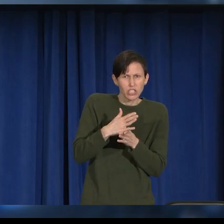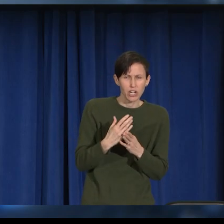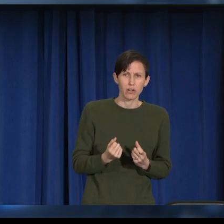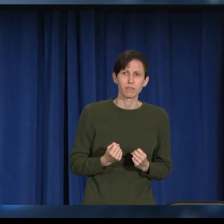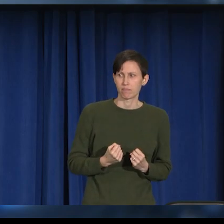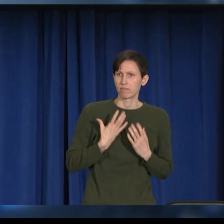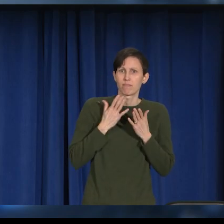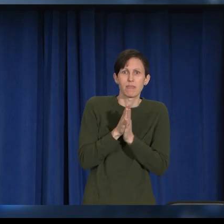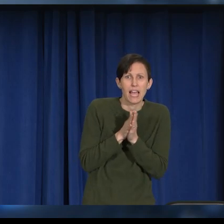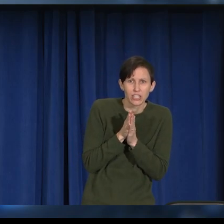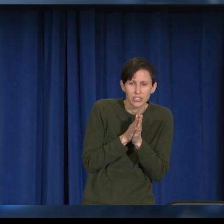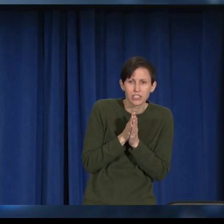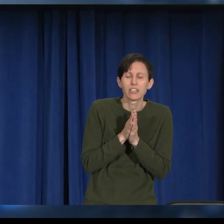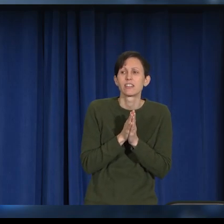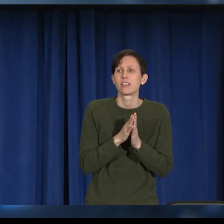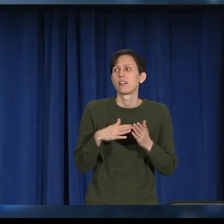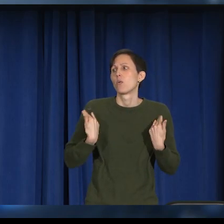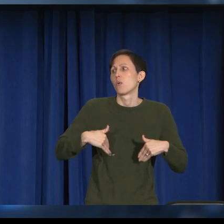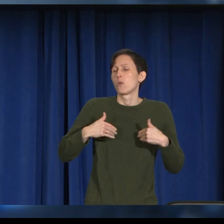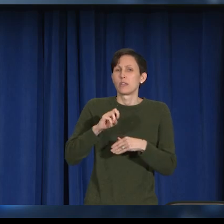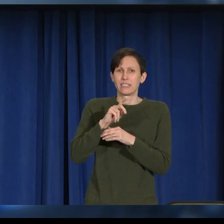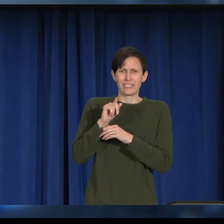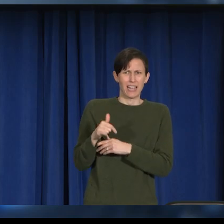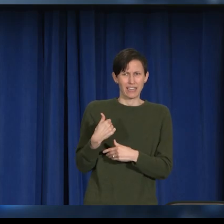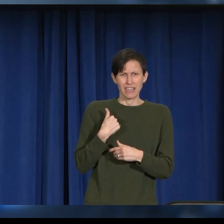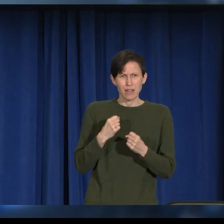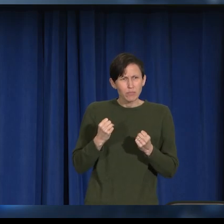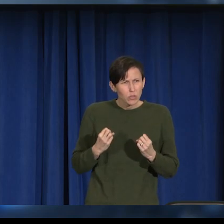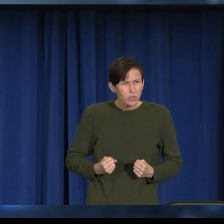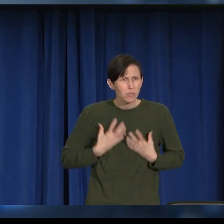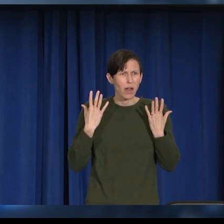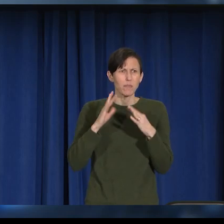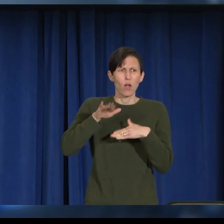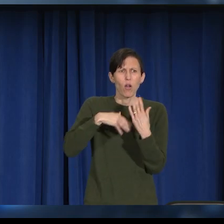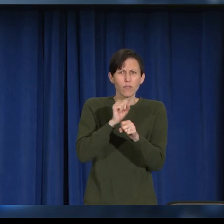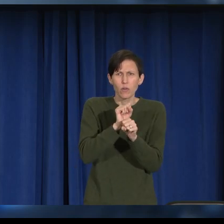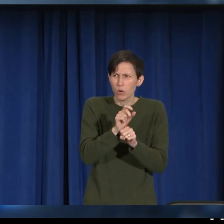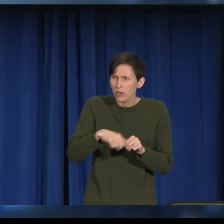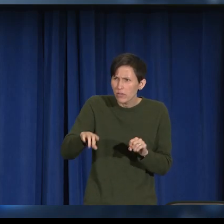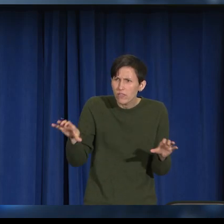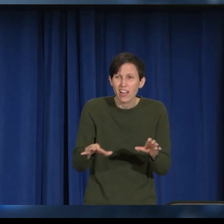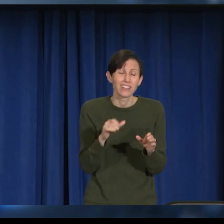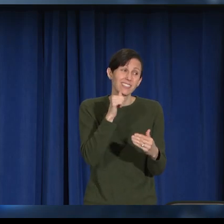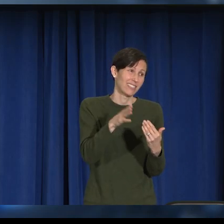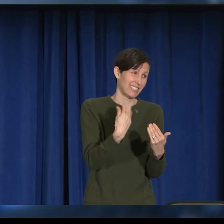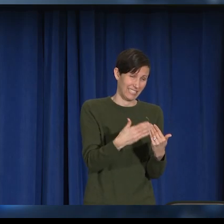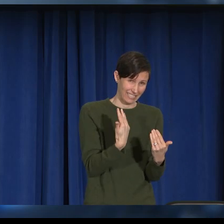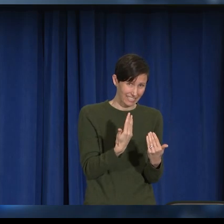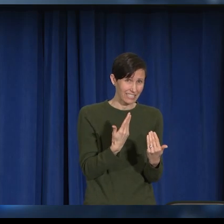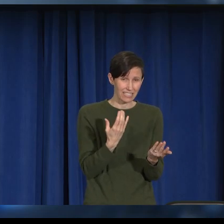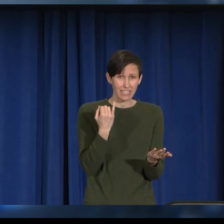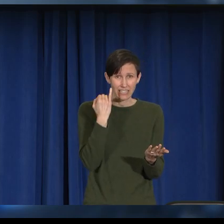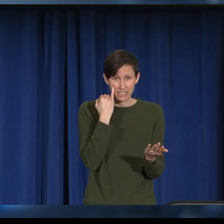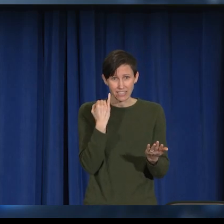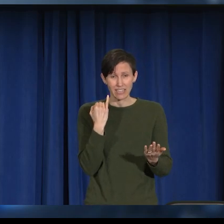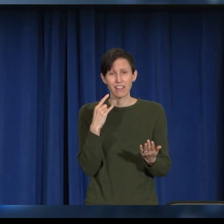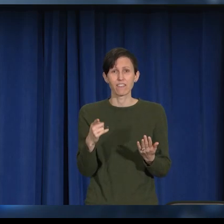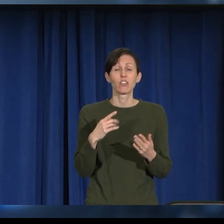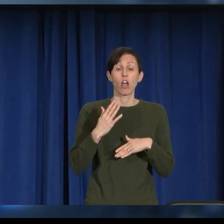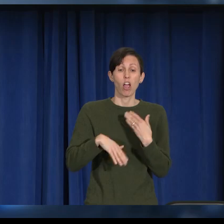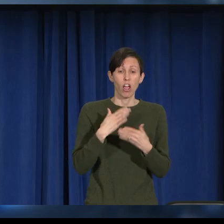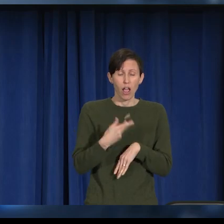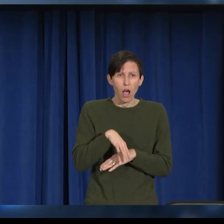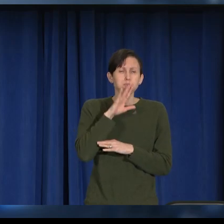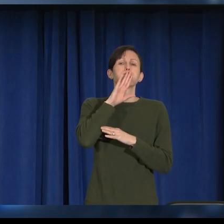team, I've been so inspired by the work that you've done. It's not always easy and you get unexpected roadblocks